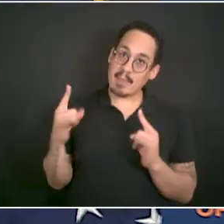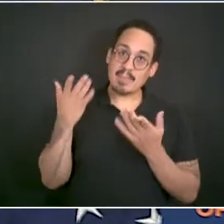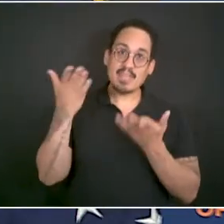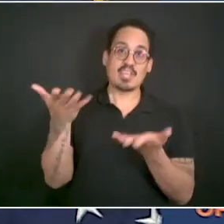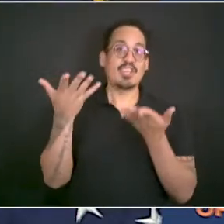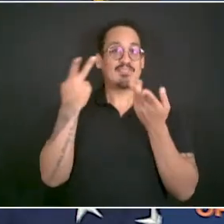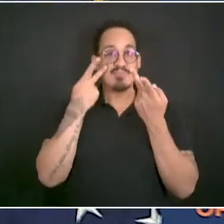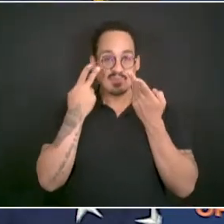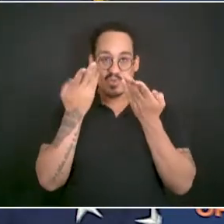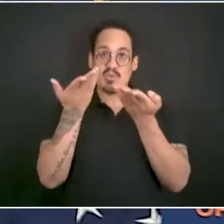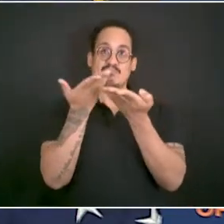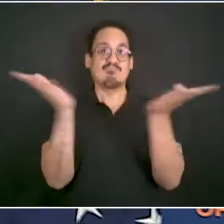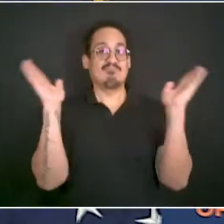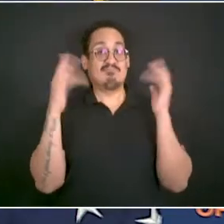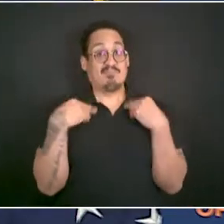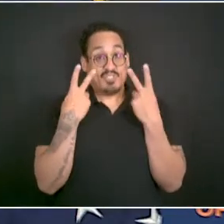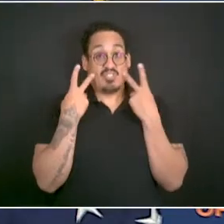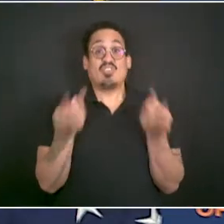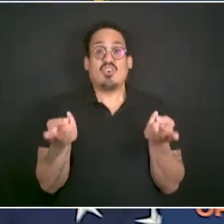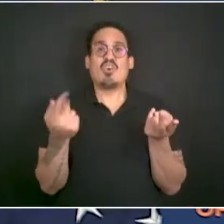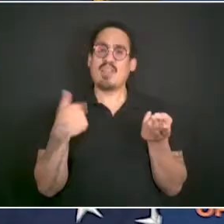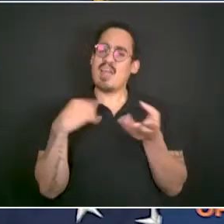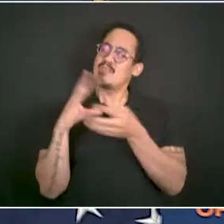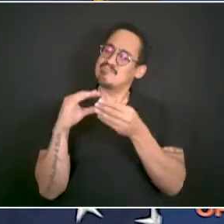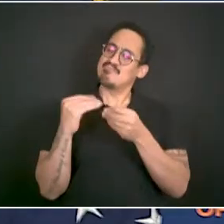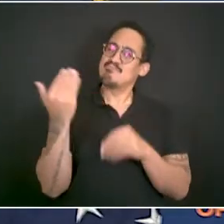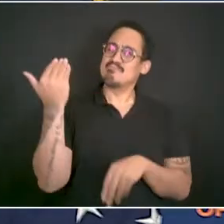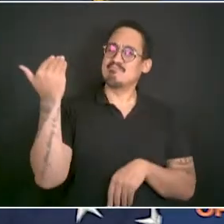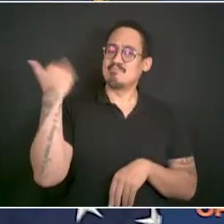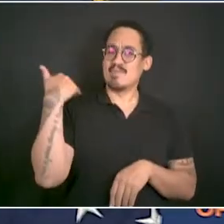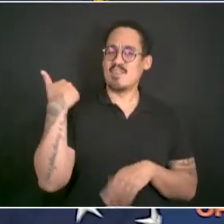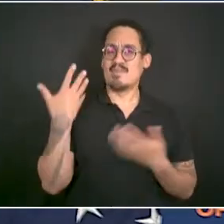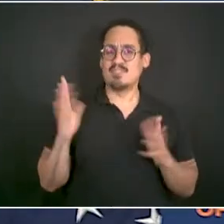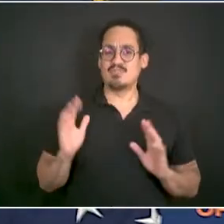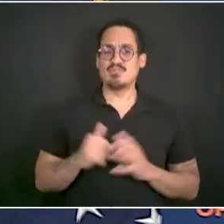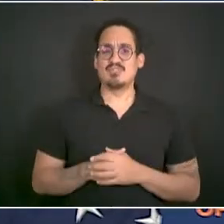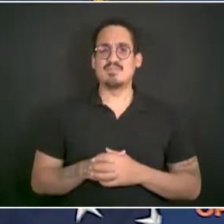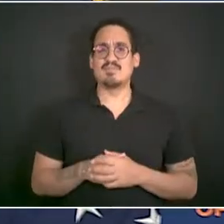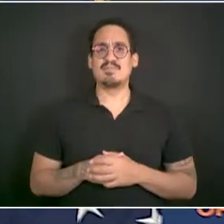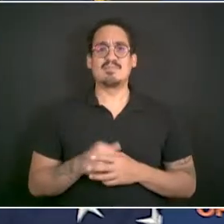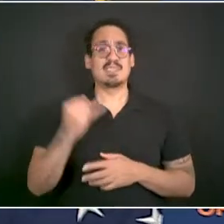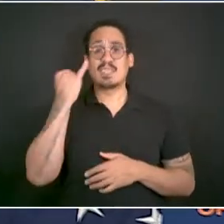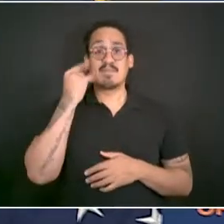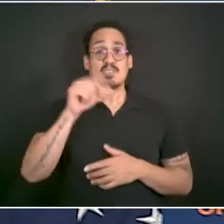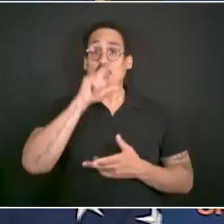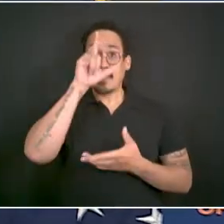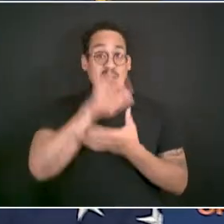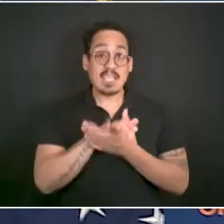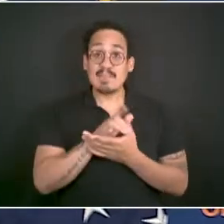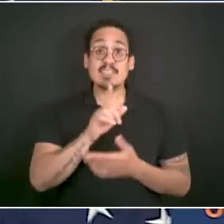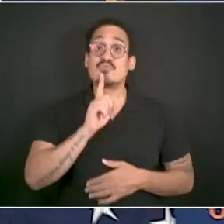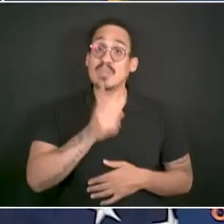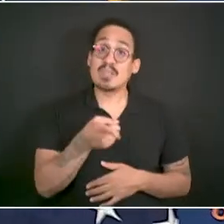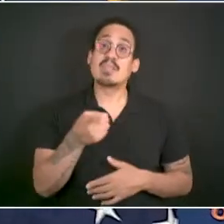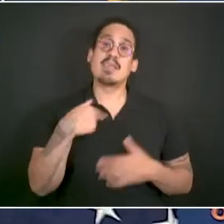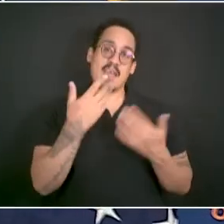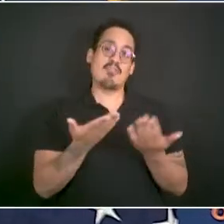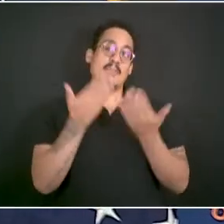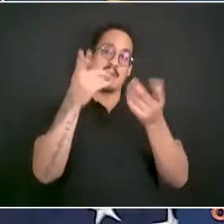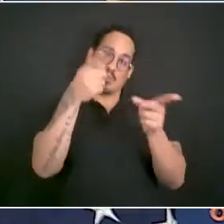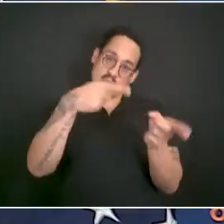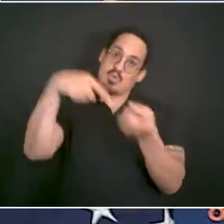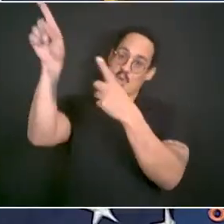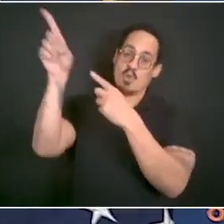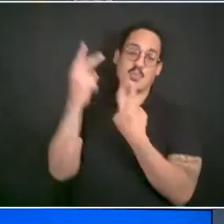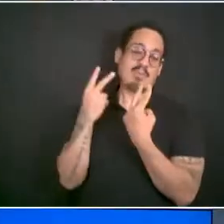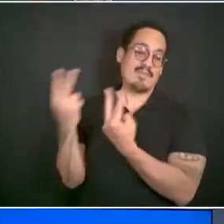camp, as I stated. And so whomever believes it's not real, maybe they should take a visit and see. Do you